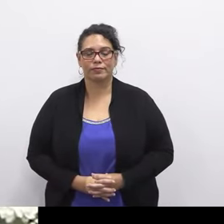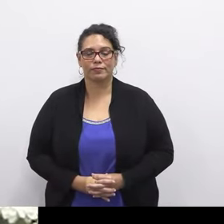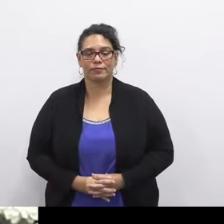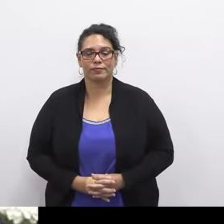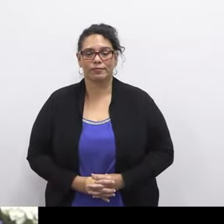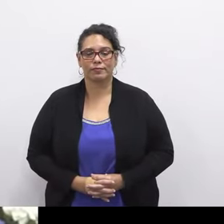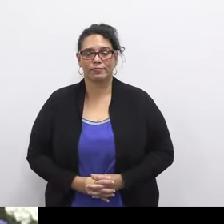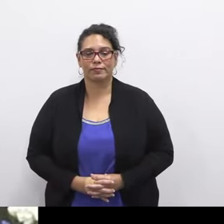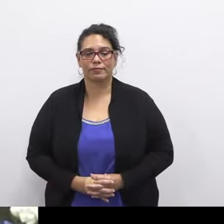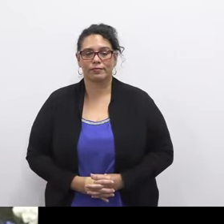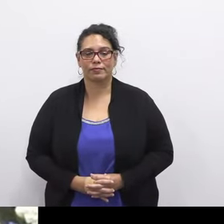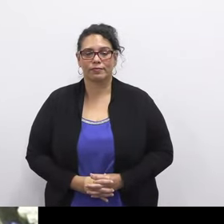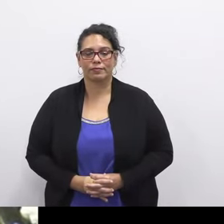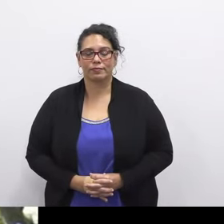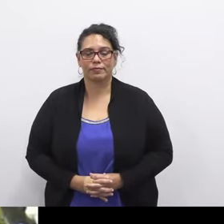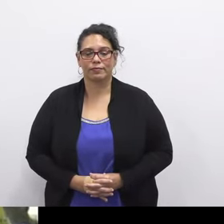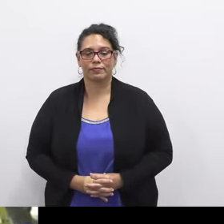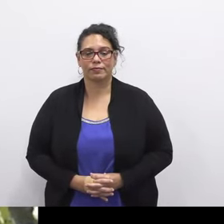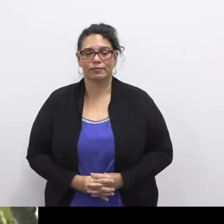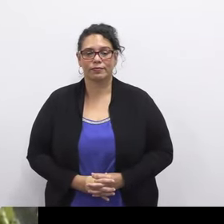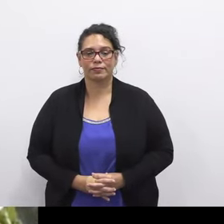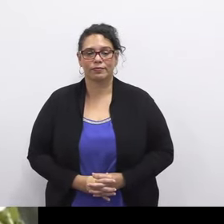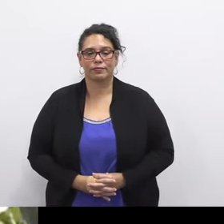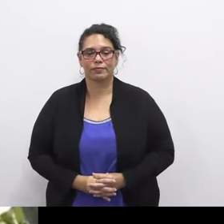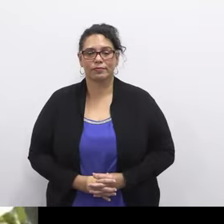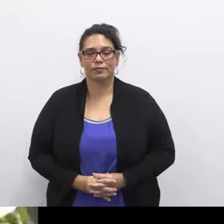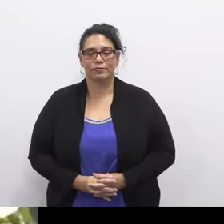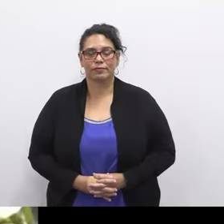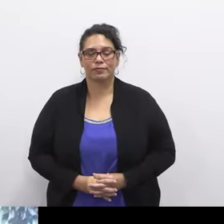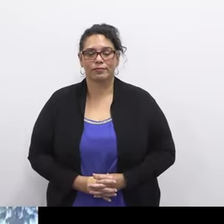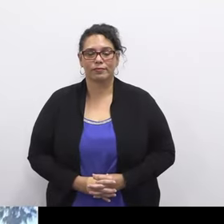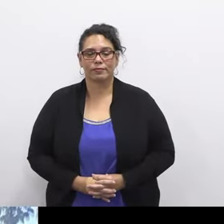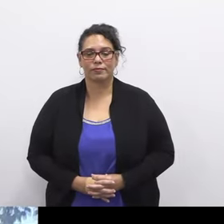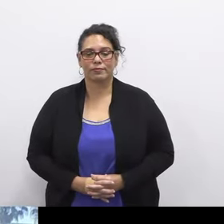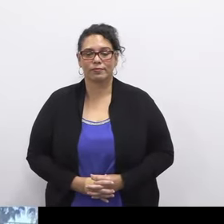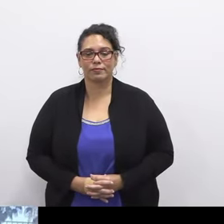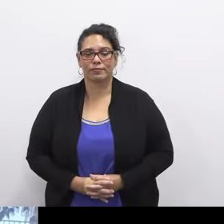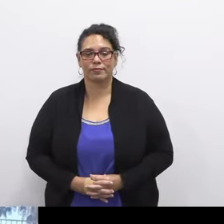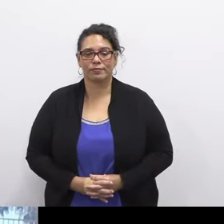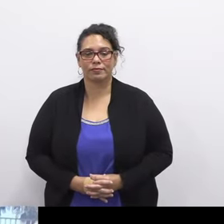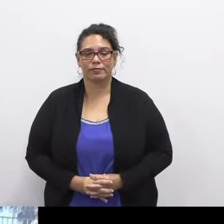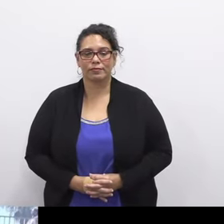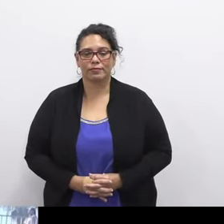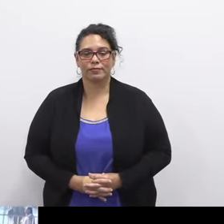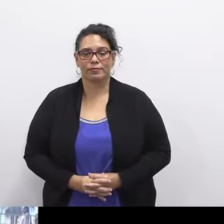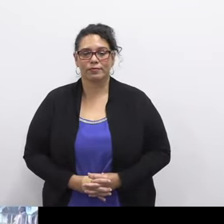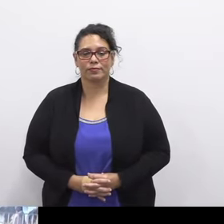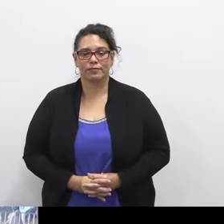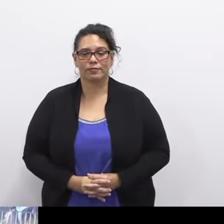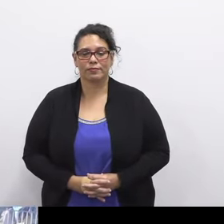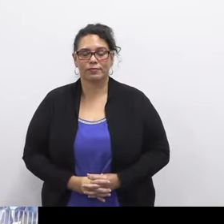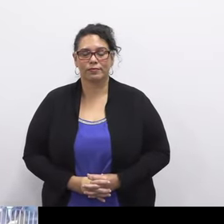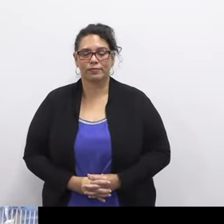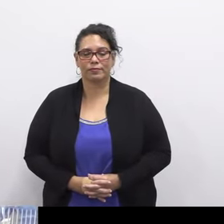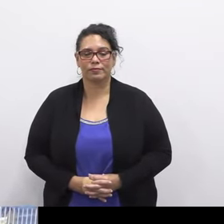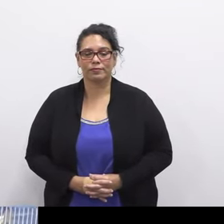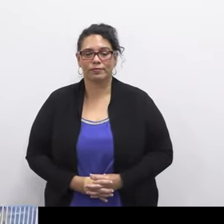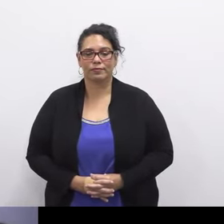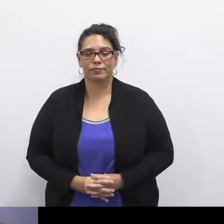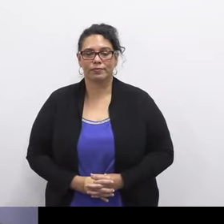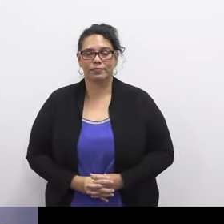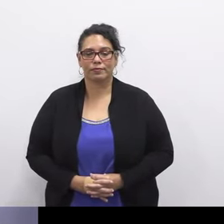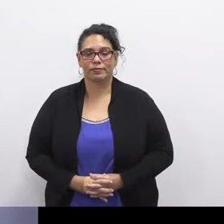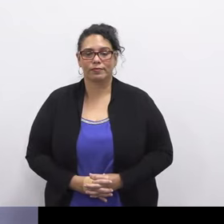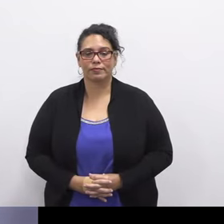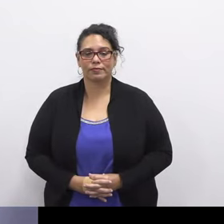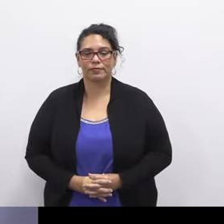I lead Sunday school at my church while facilitating and running two clubs at Millikan. Teaching someone how to